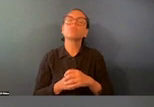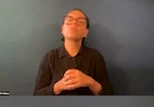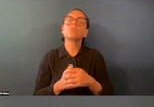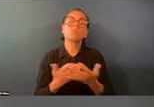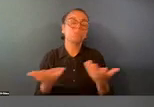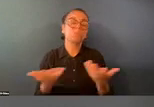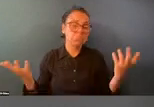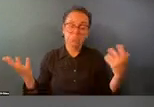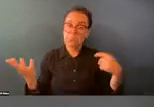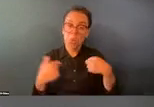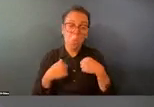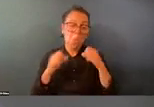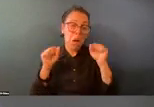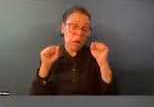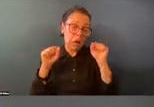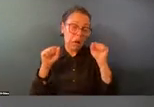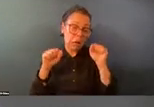I can say that